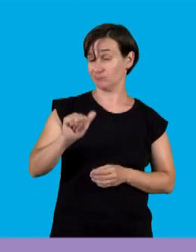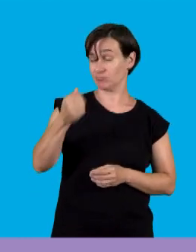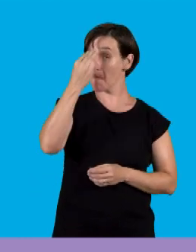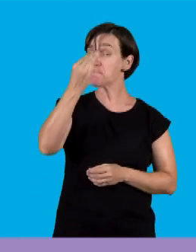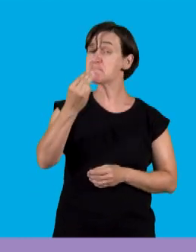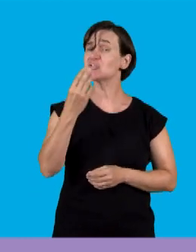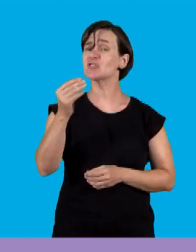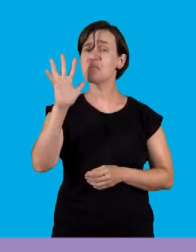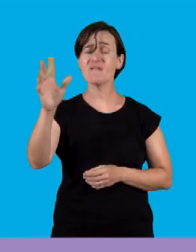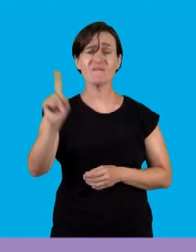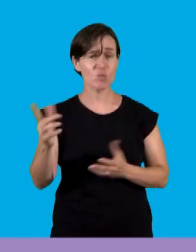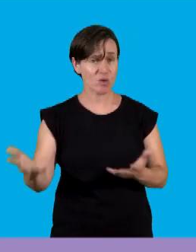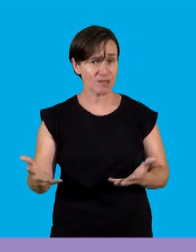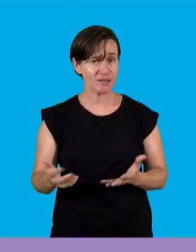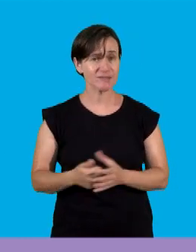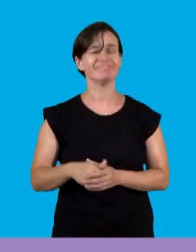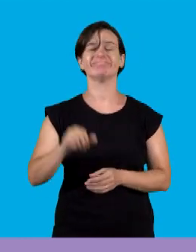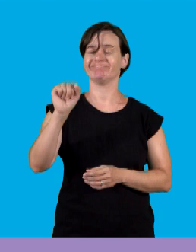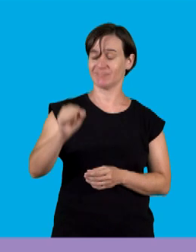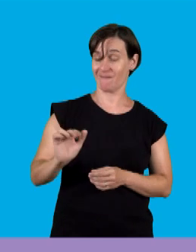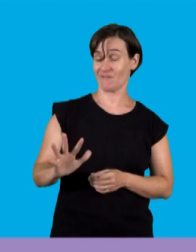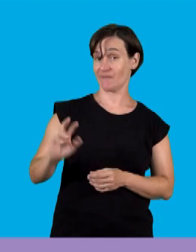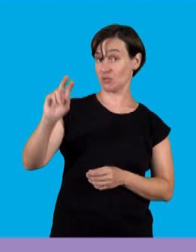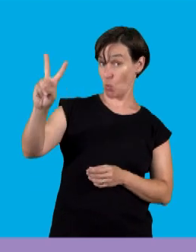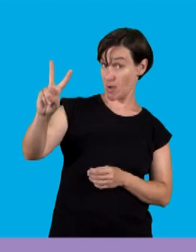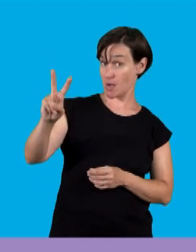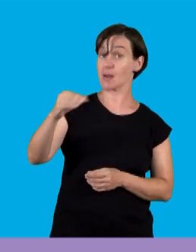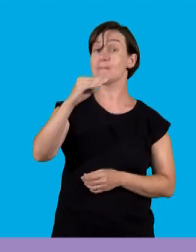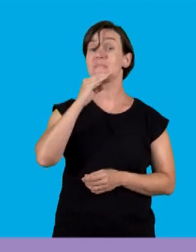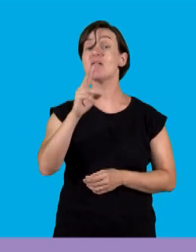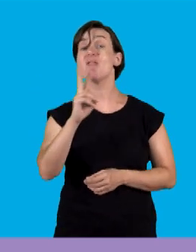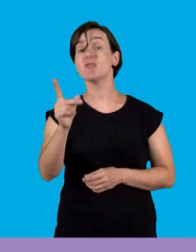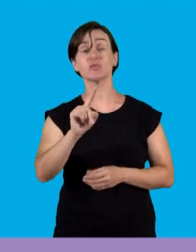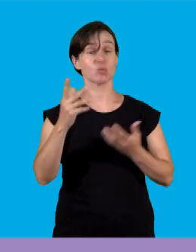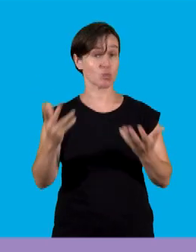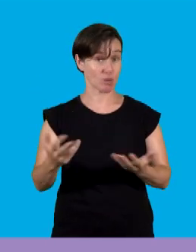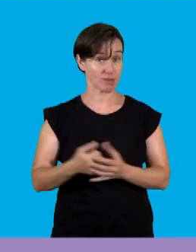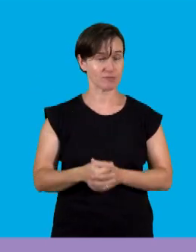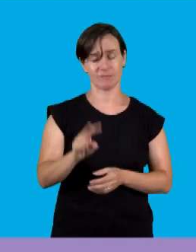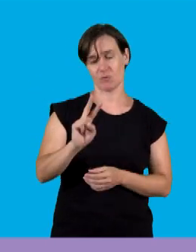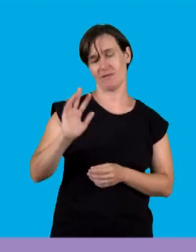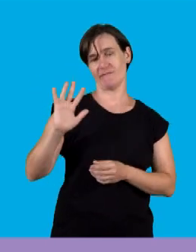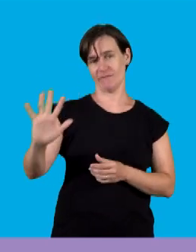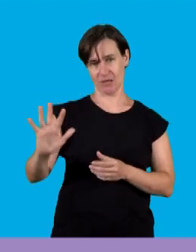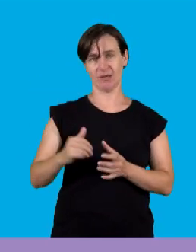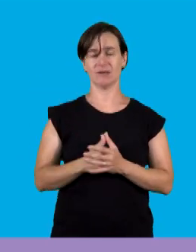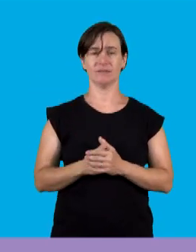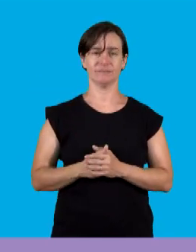that fifth figure? Yes, it is going to be 5 squared, which of course